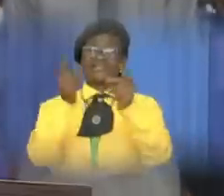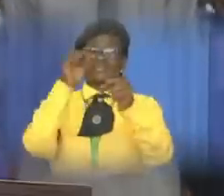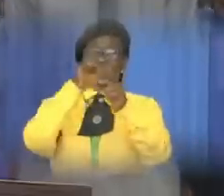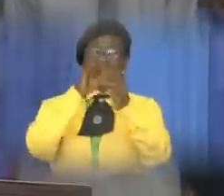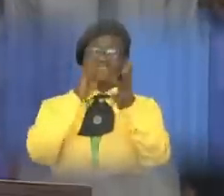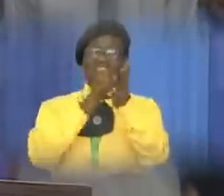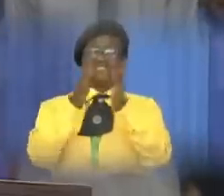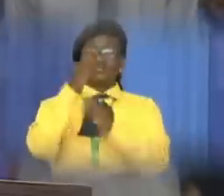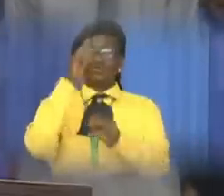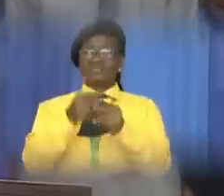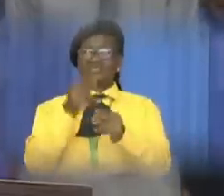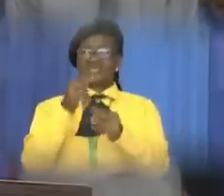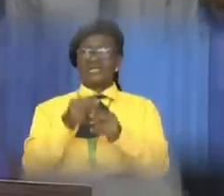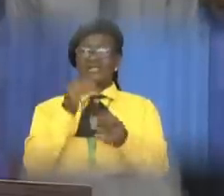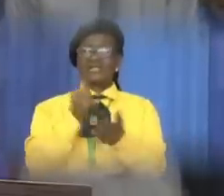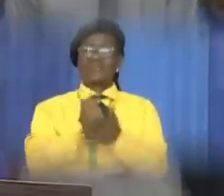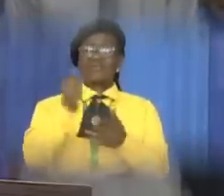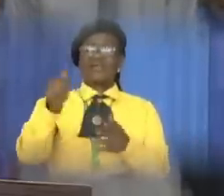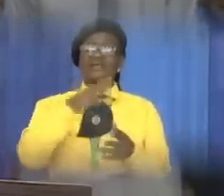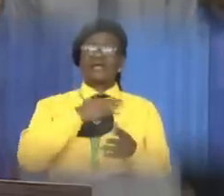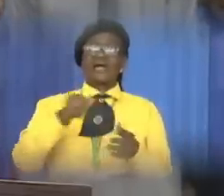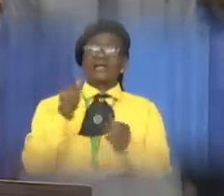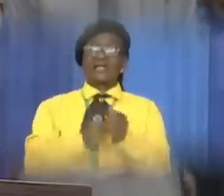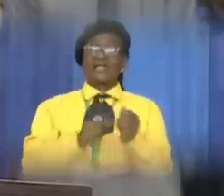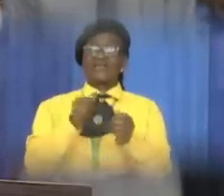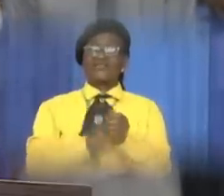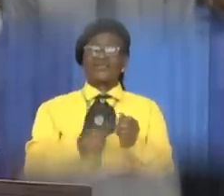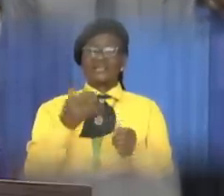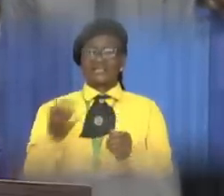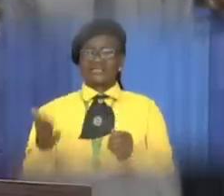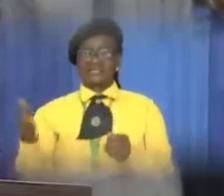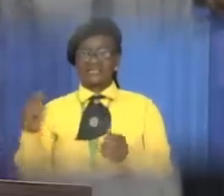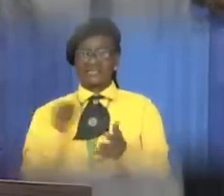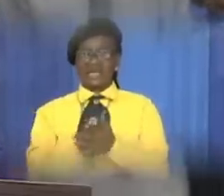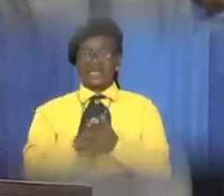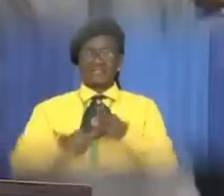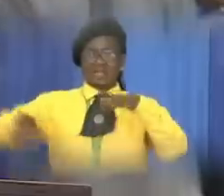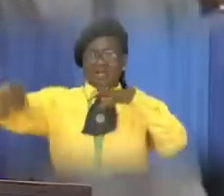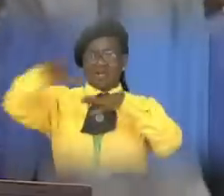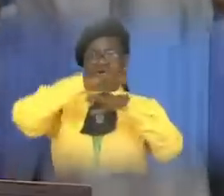And everything that is covering your light from shining,